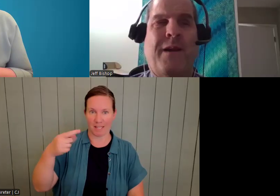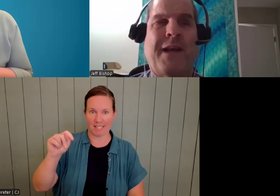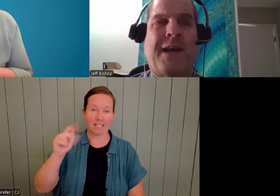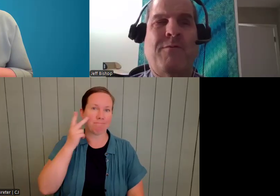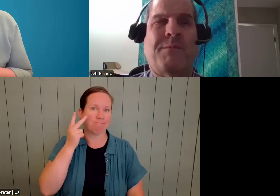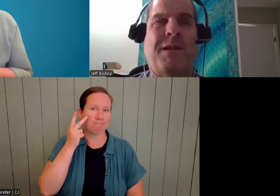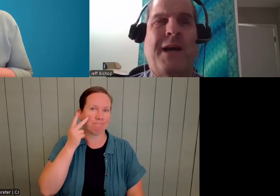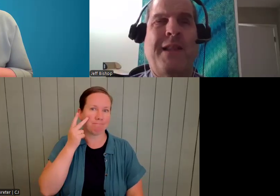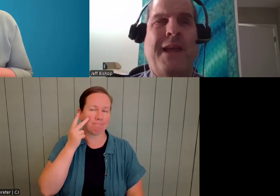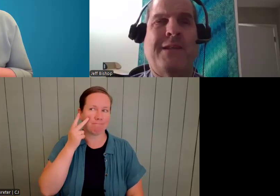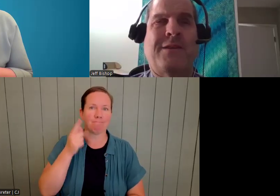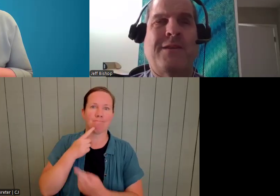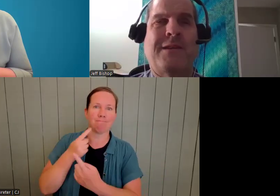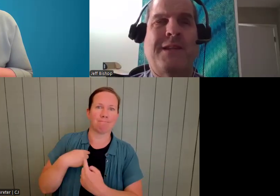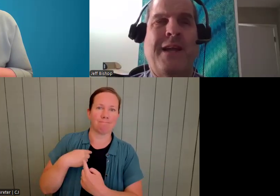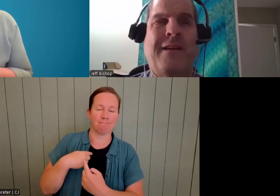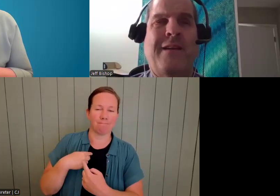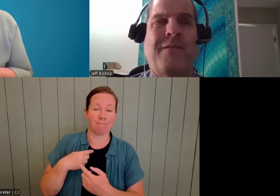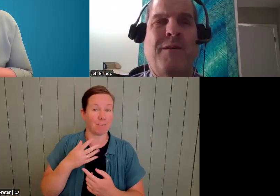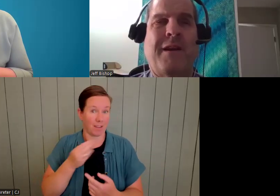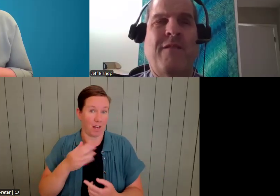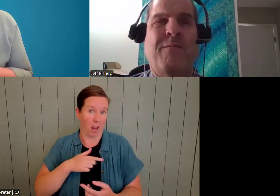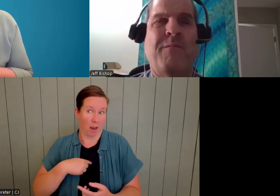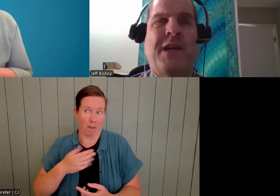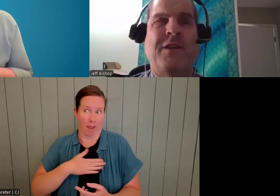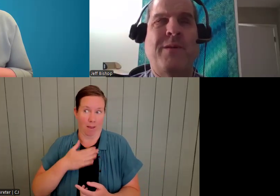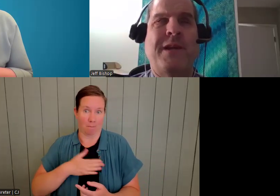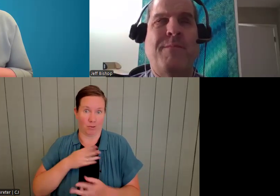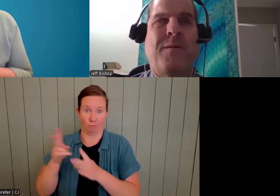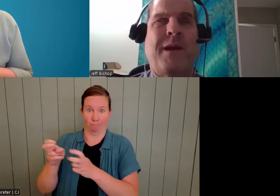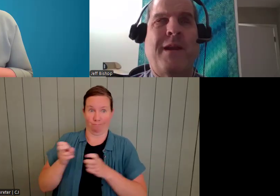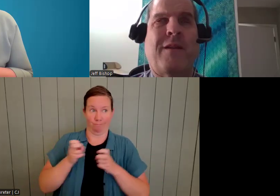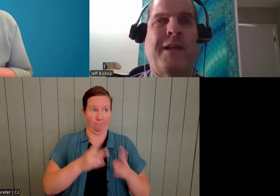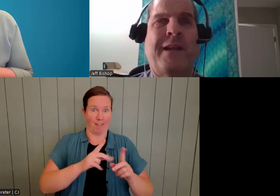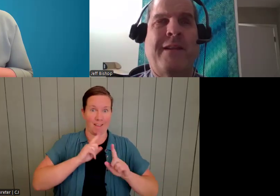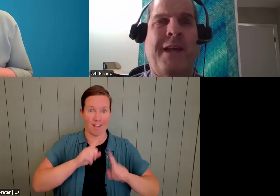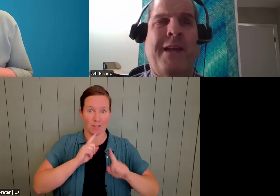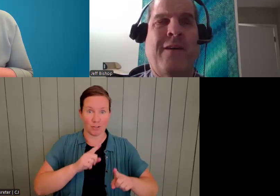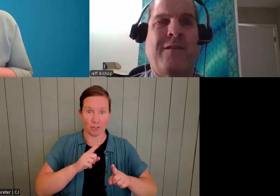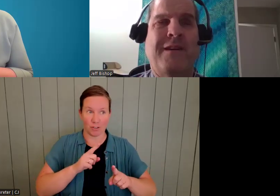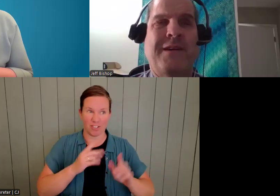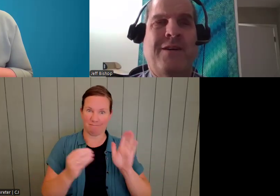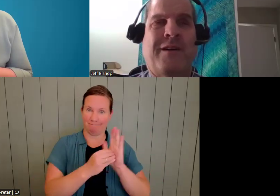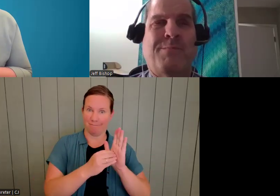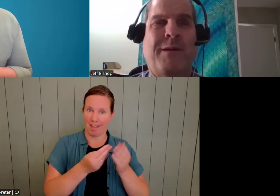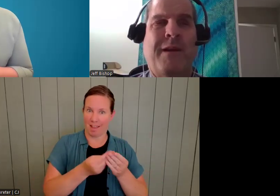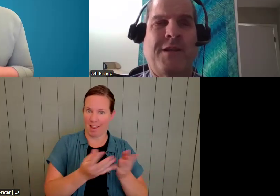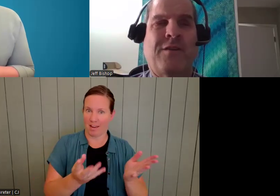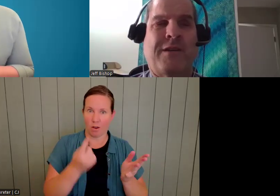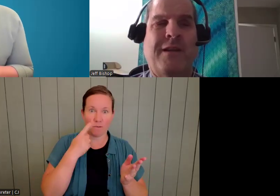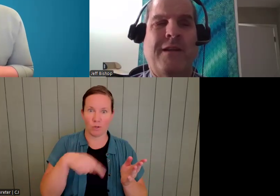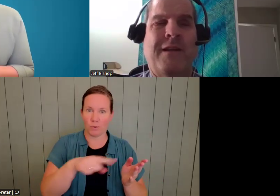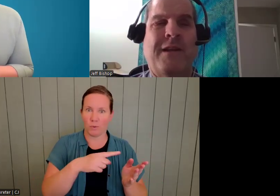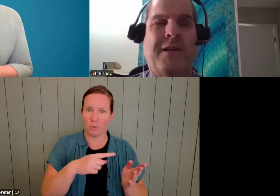if you would like, I will supply the answers that are given from ChatGPT, and maybe we can include that in the handout, or at Oh, least that's